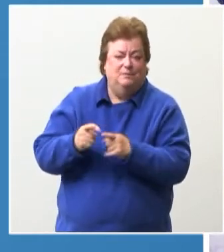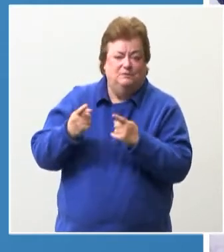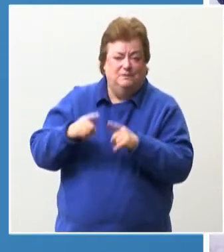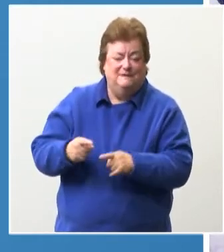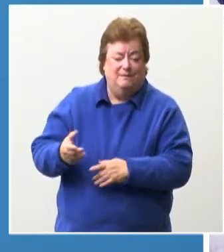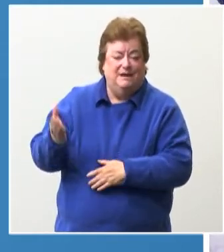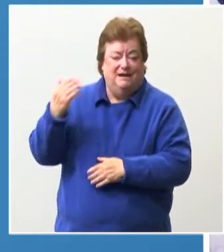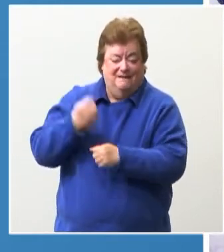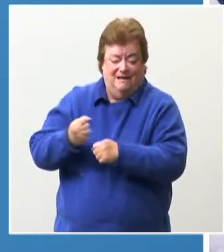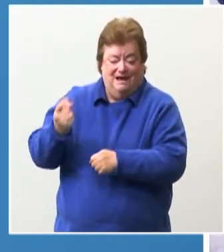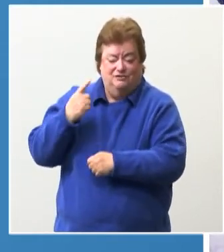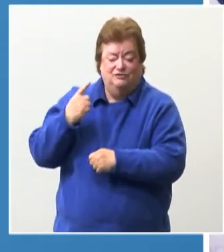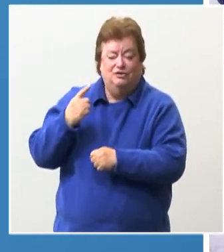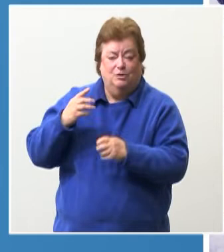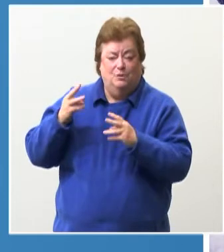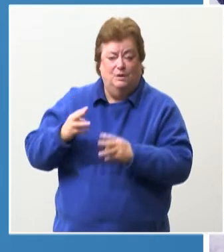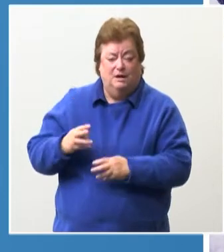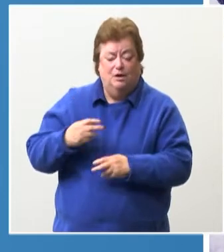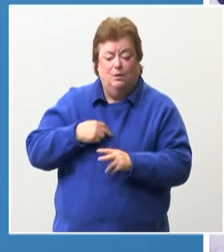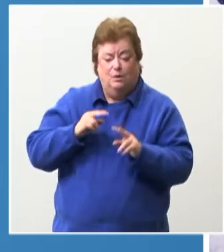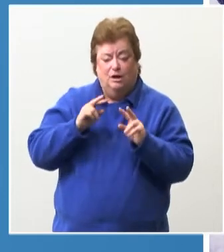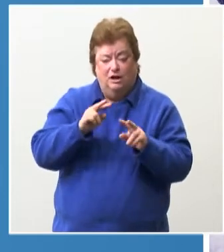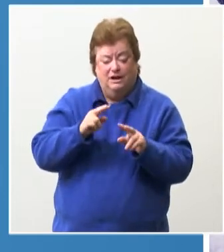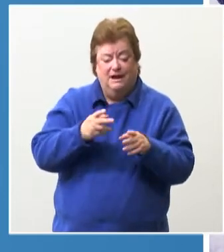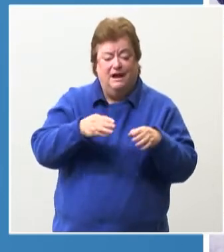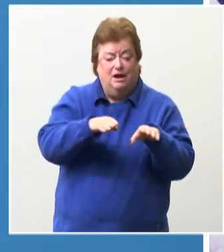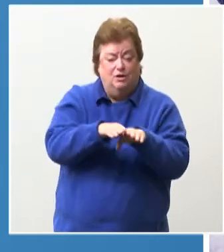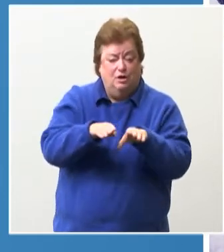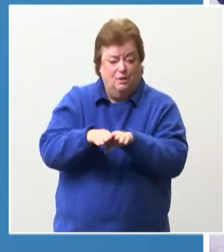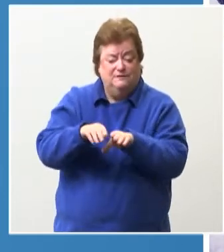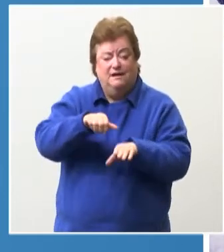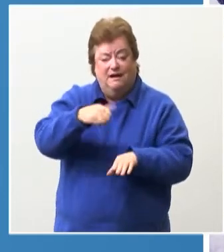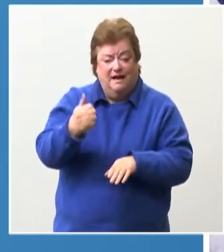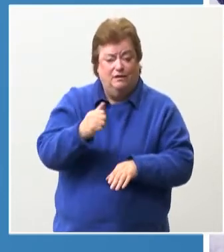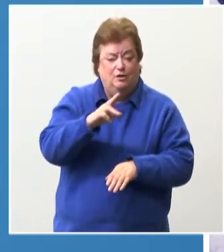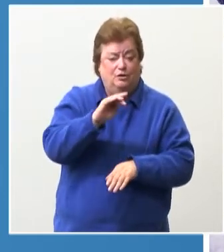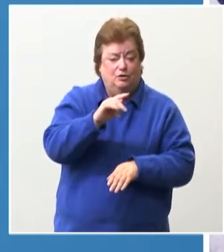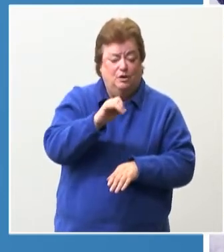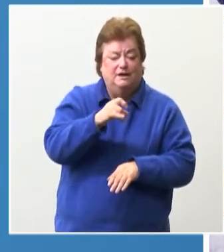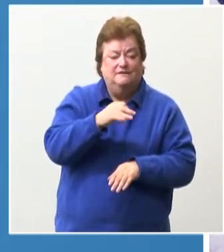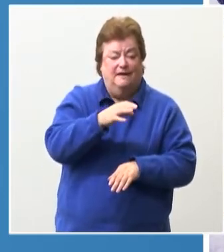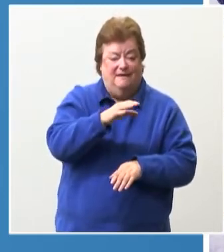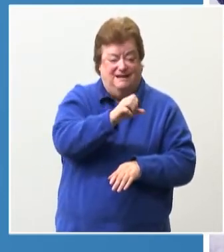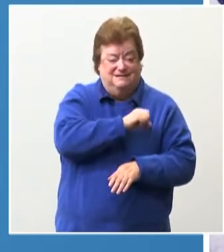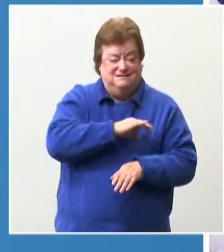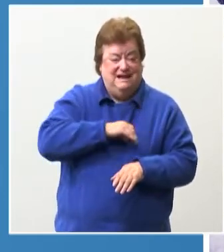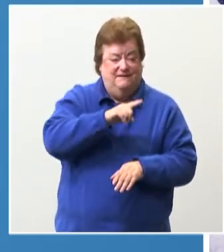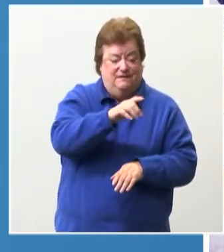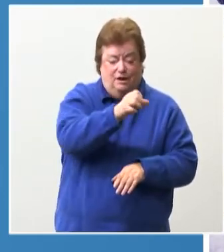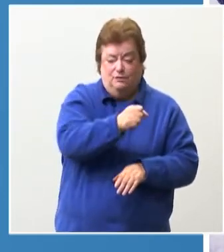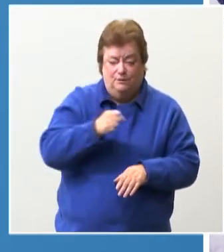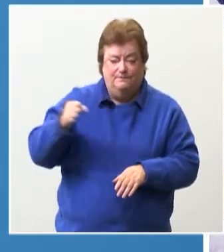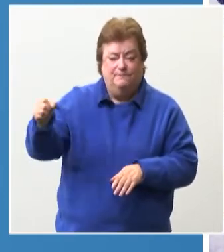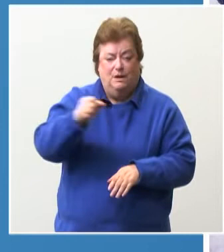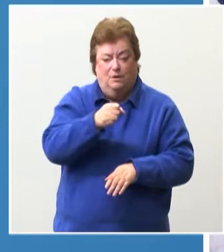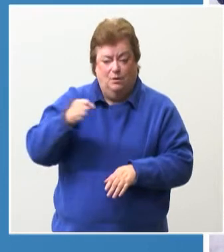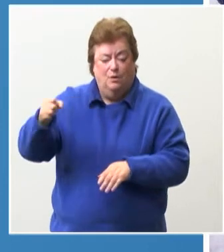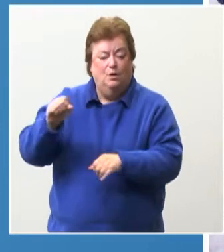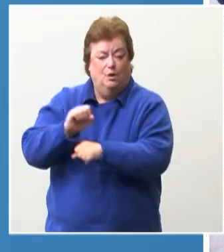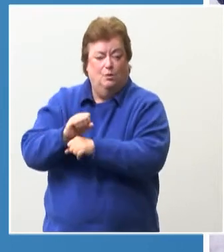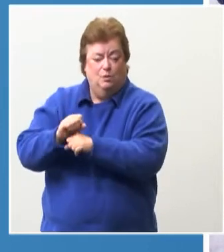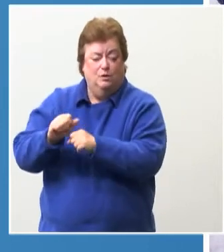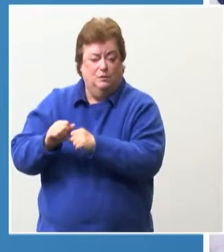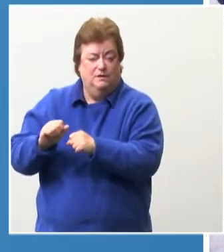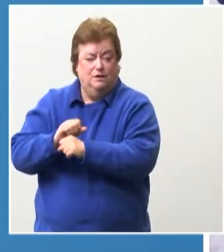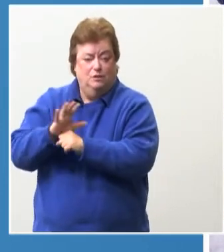We are looking at closing additional hospital units and deploying staff to COVID units. It's very limiting today